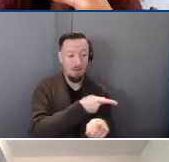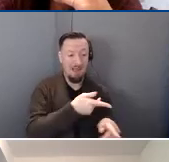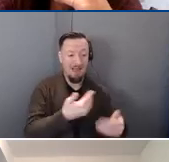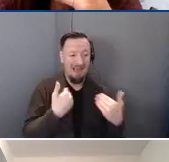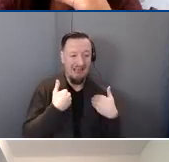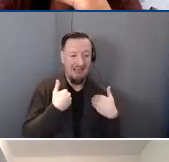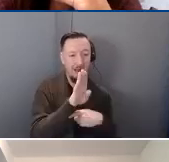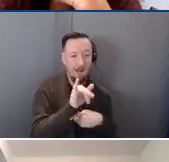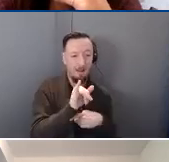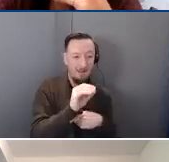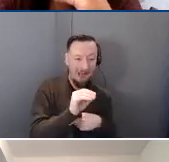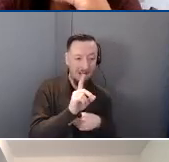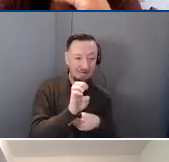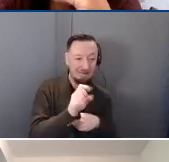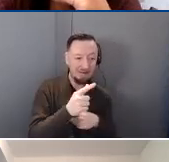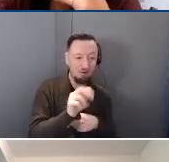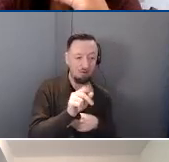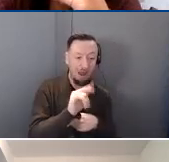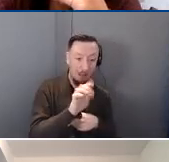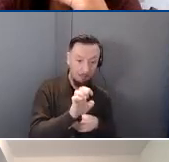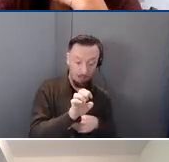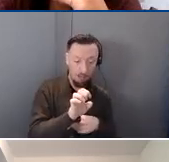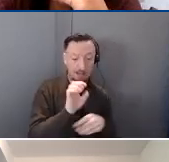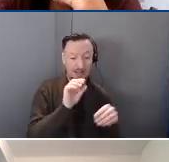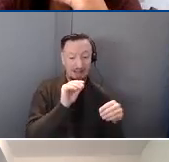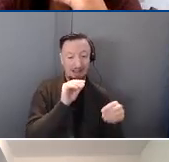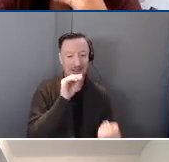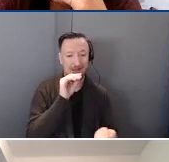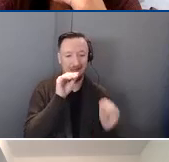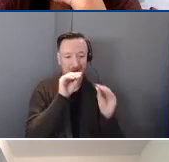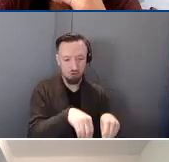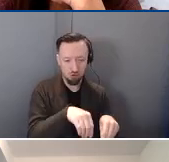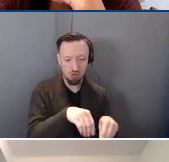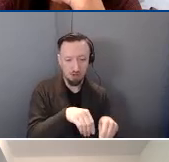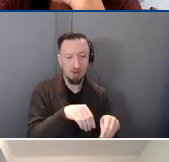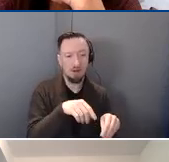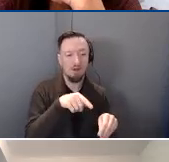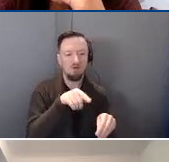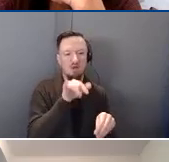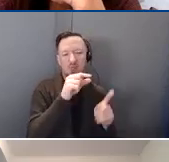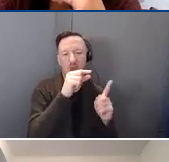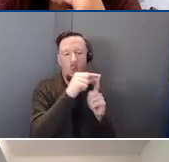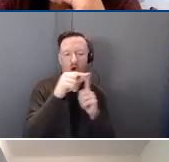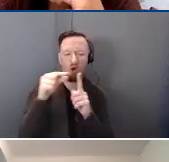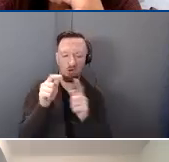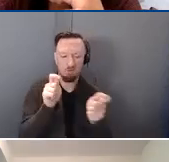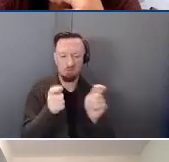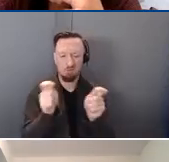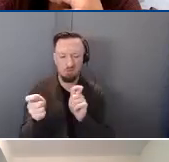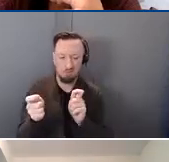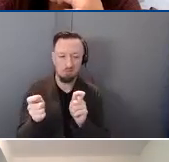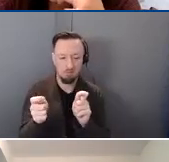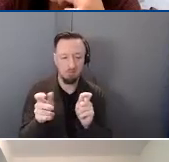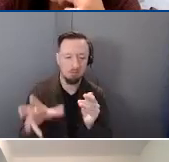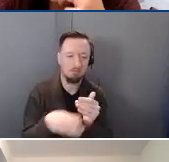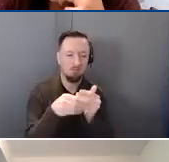or biodegradable implant insertion. And so they've just revised the wording in this code to include that as an